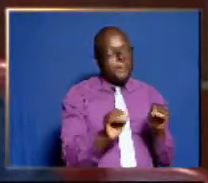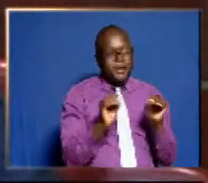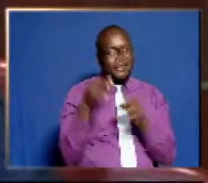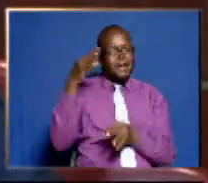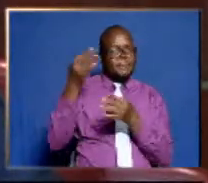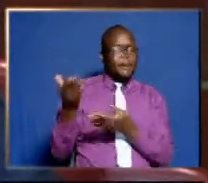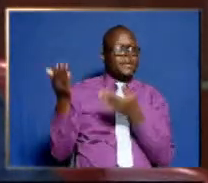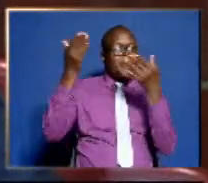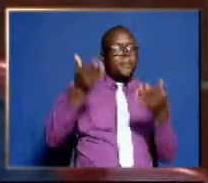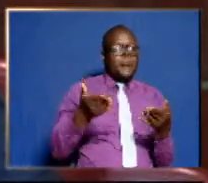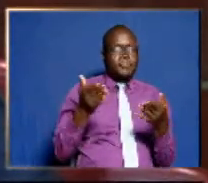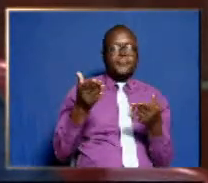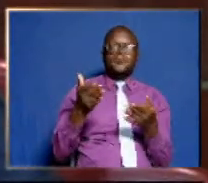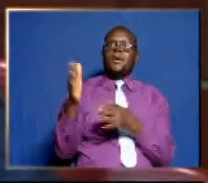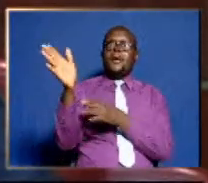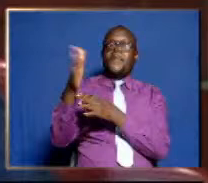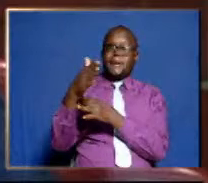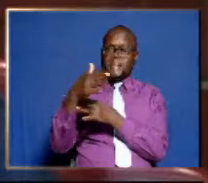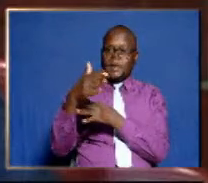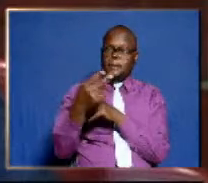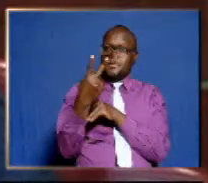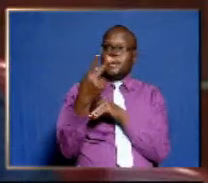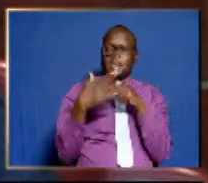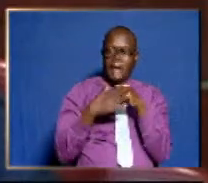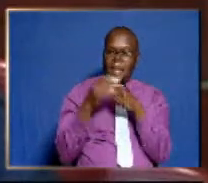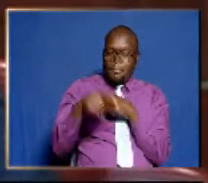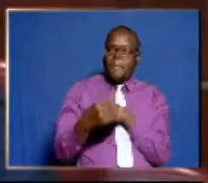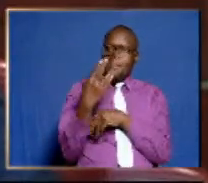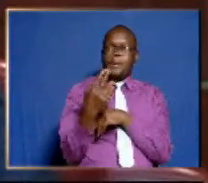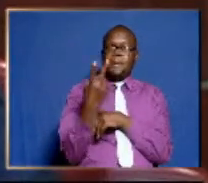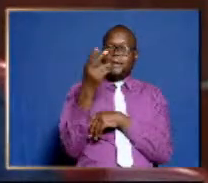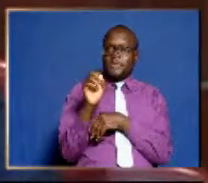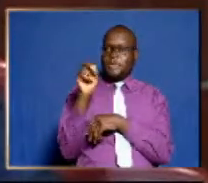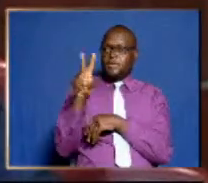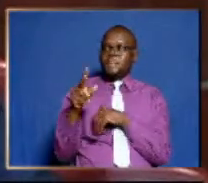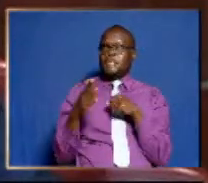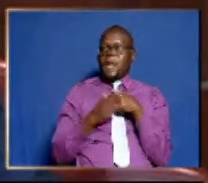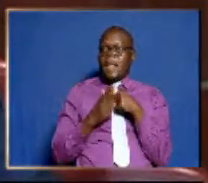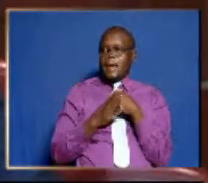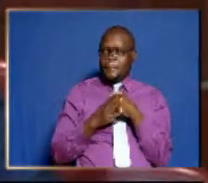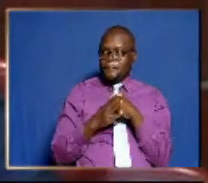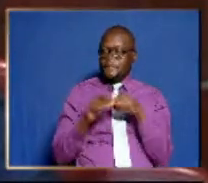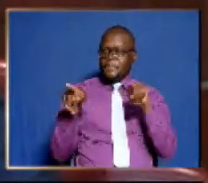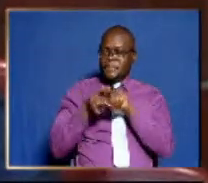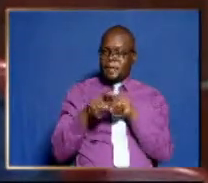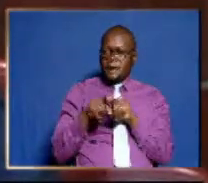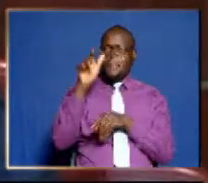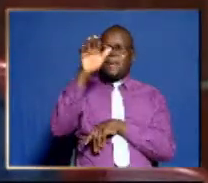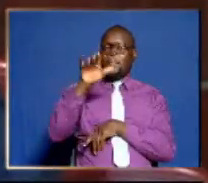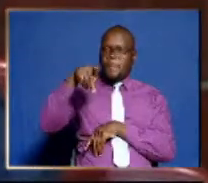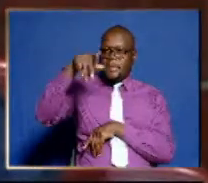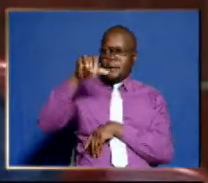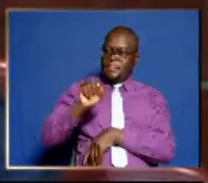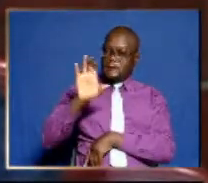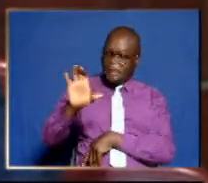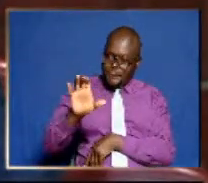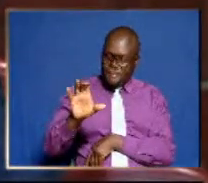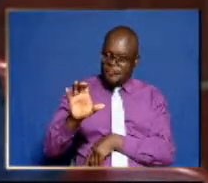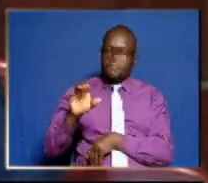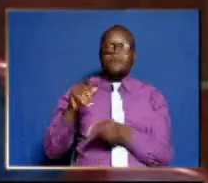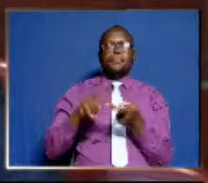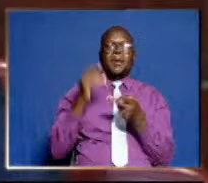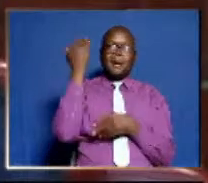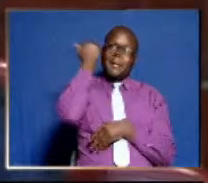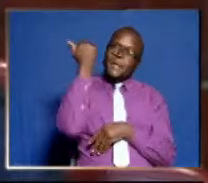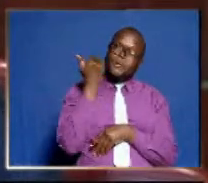to Parliament on Thursday, 29th April 2021. Equally, the Parliamentary Service Commission and the